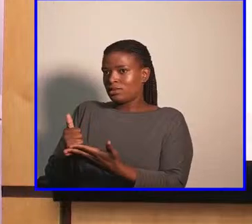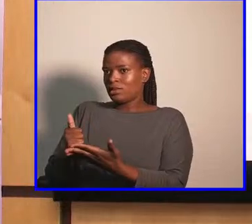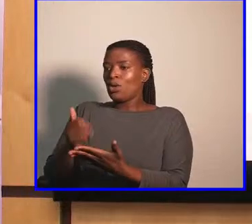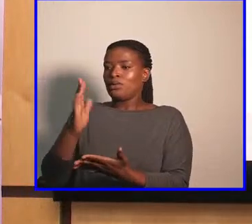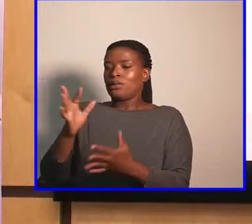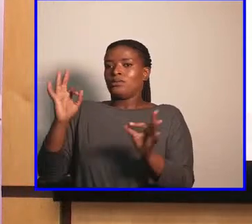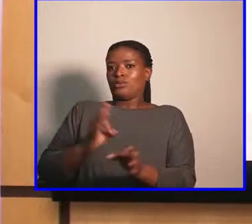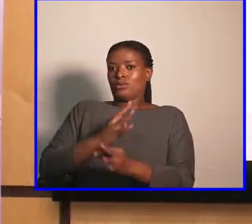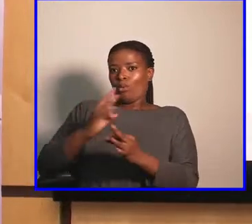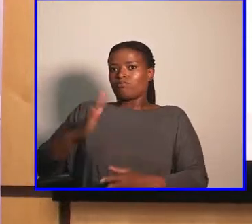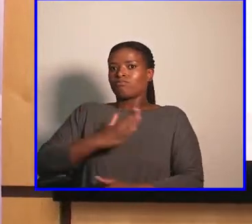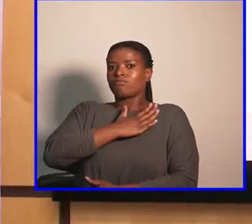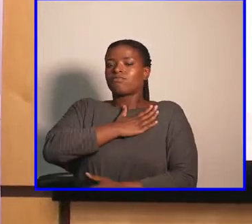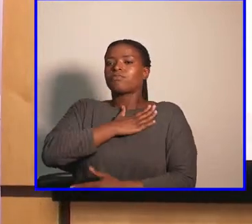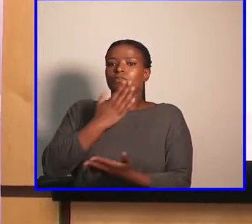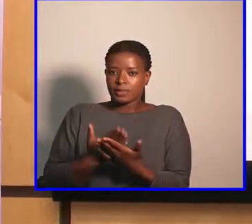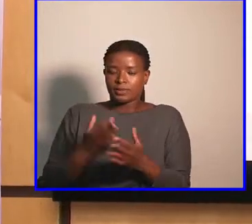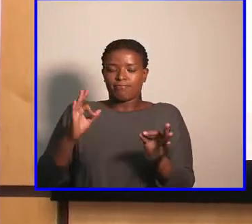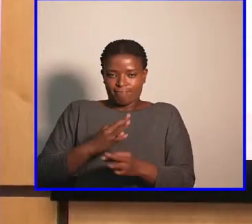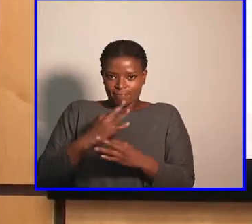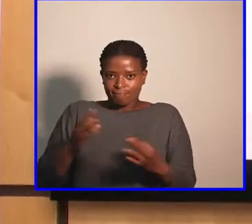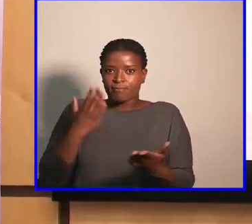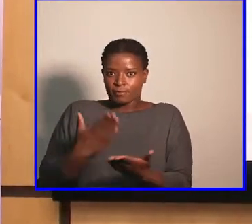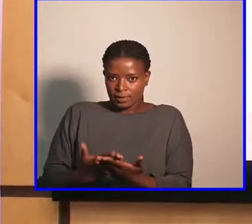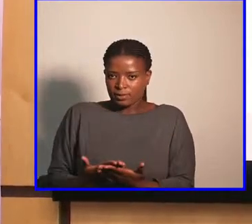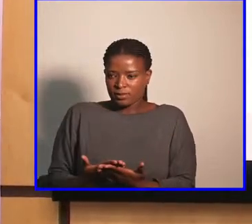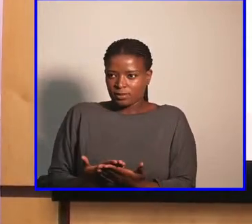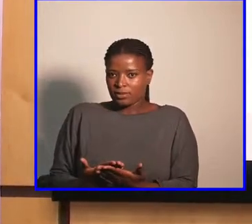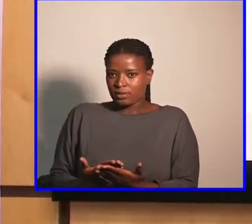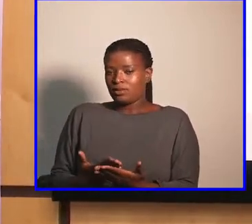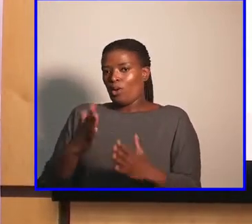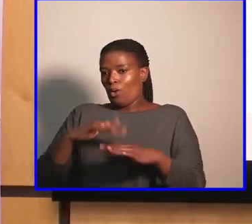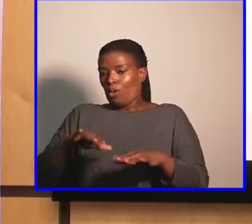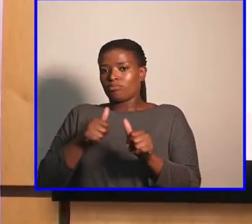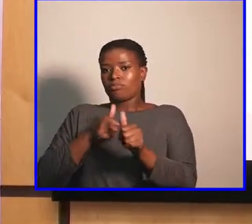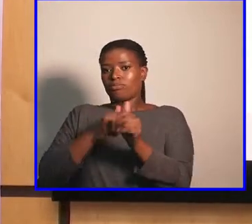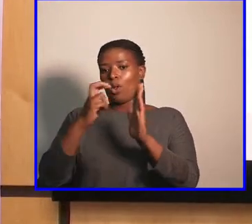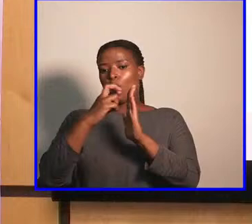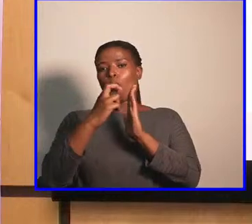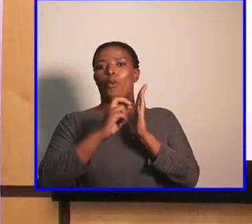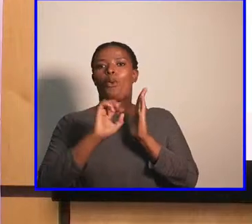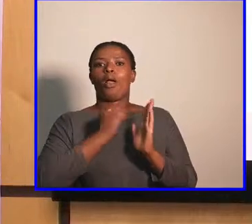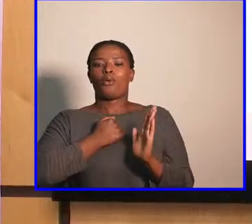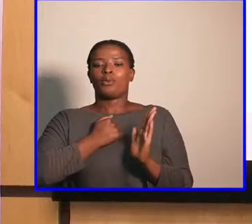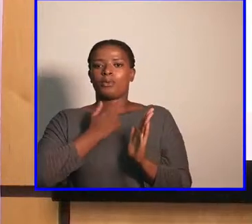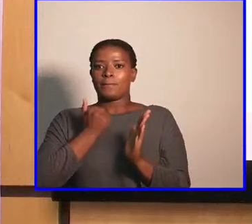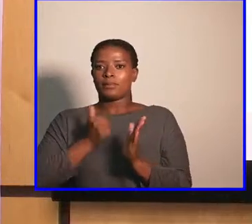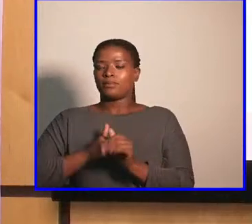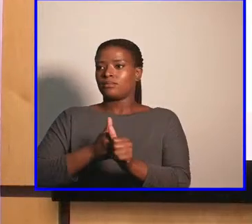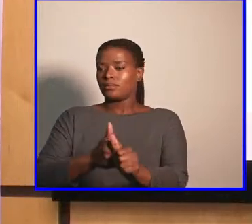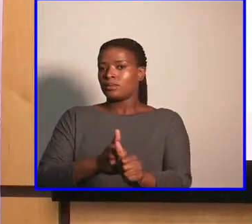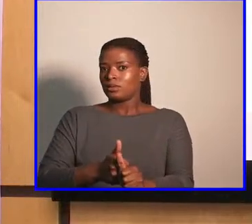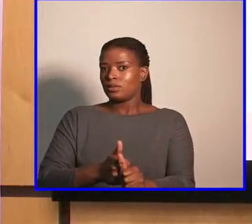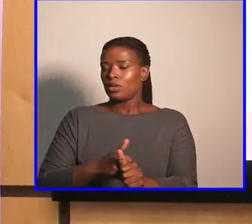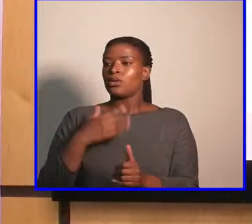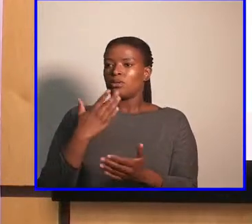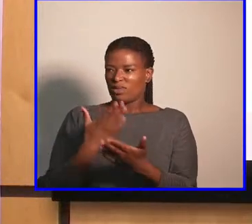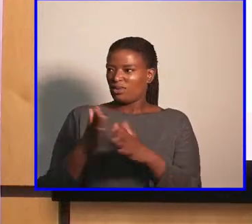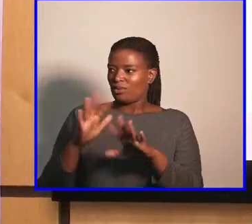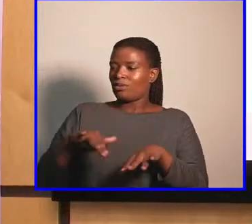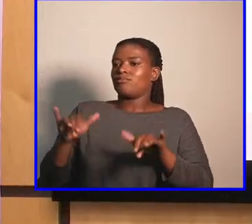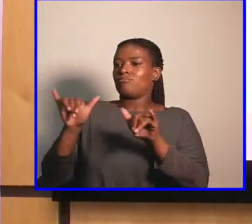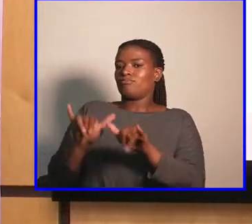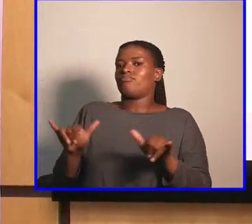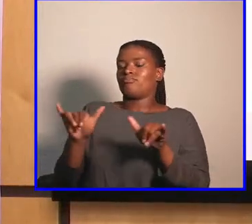anthem will start. So that's basically another element of our proceedings. Okay, so I will await for them to come